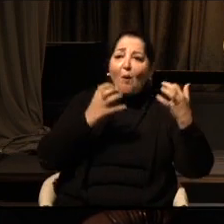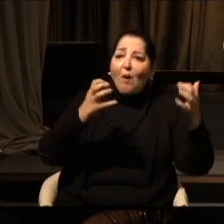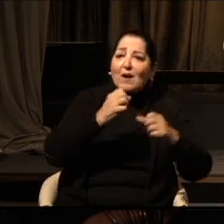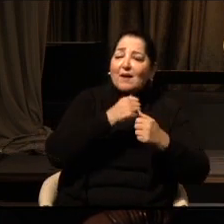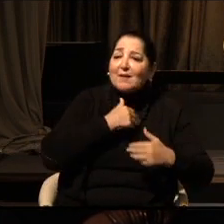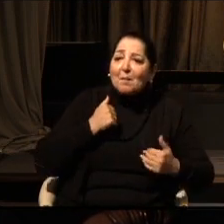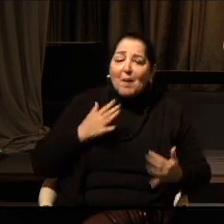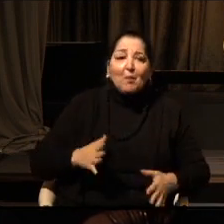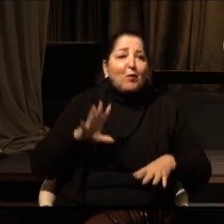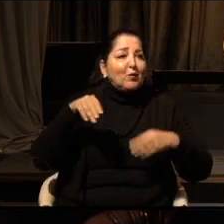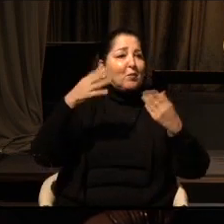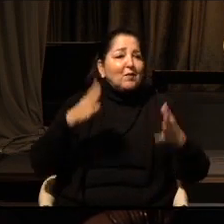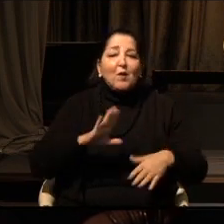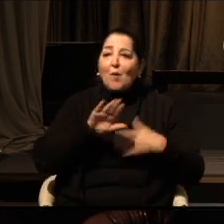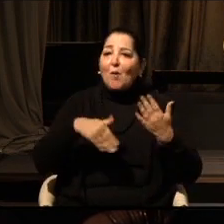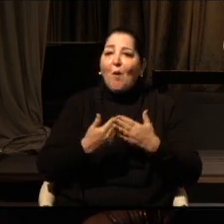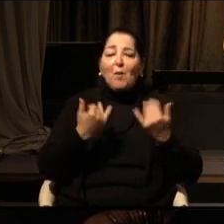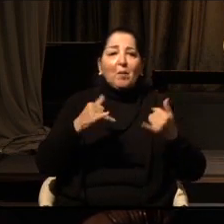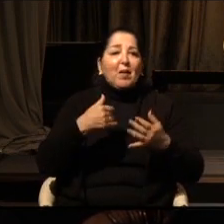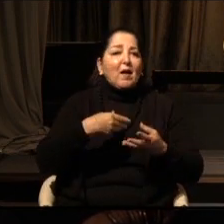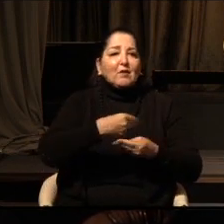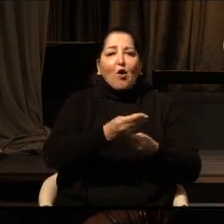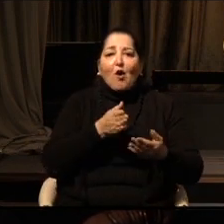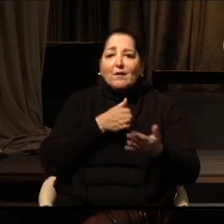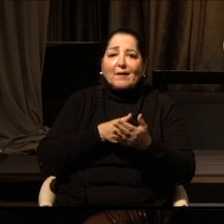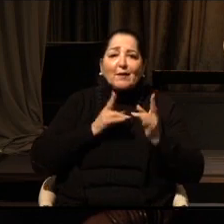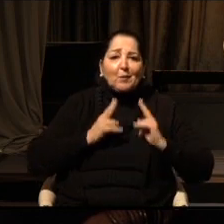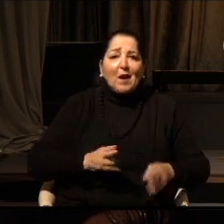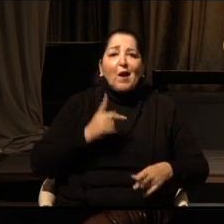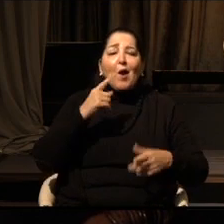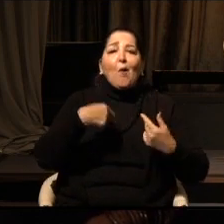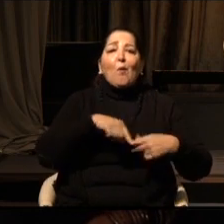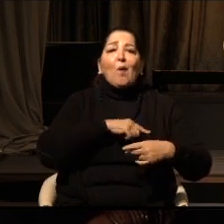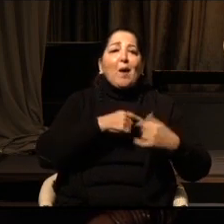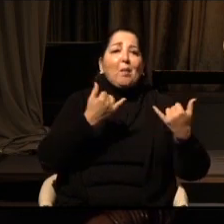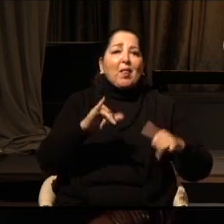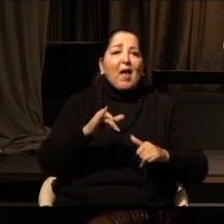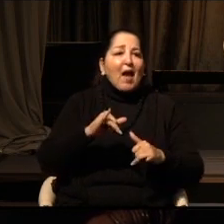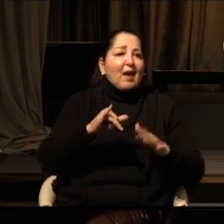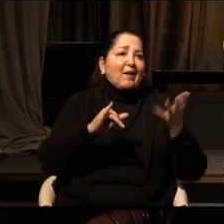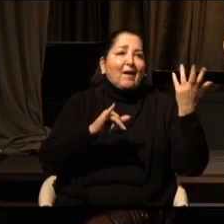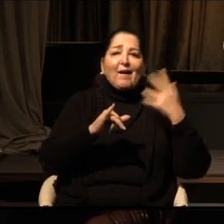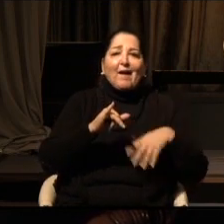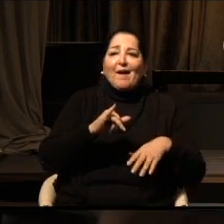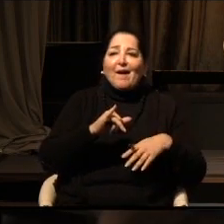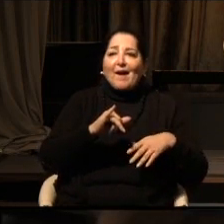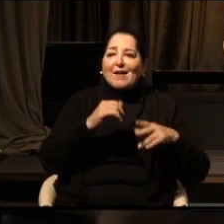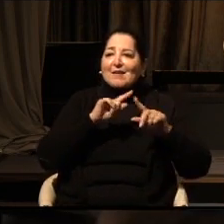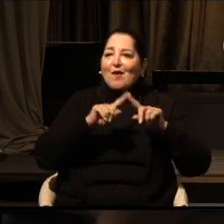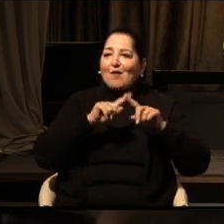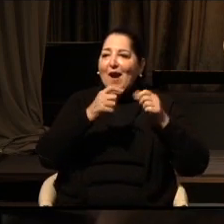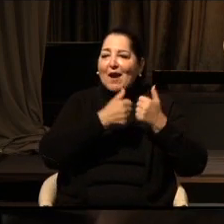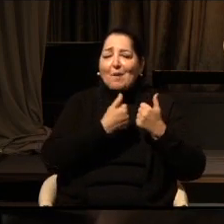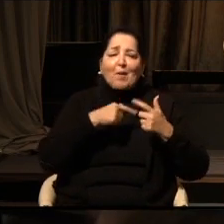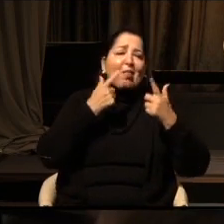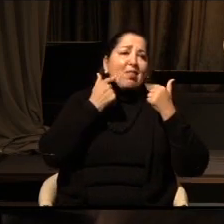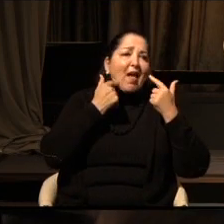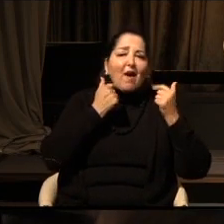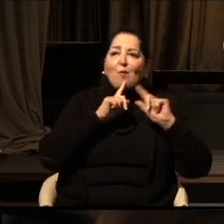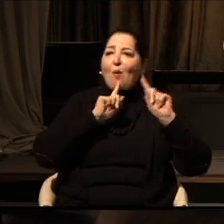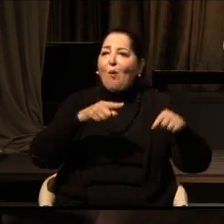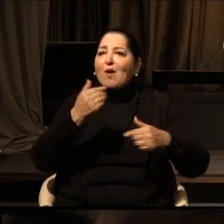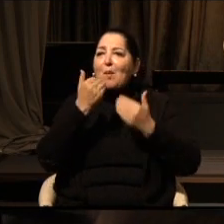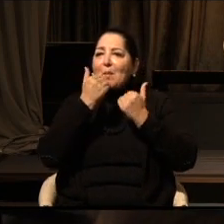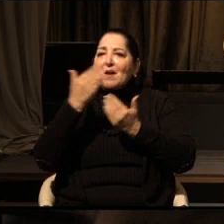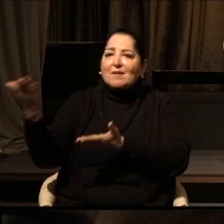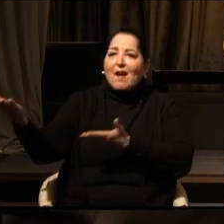presenters, and we played Cards Against Humanity, we played Dungeons and Dragons, we laughed, we ordered in pizza, and it changed the experience. And